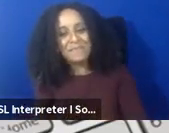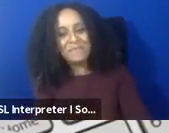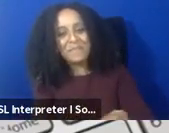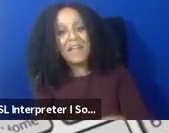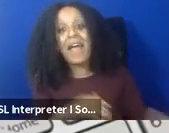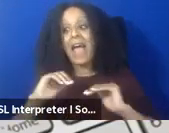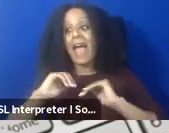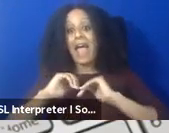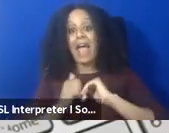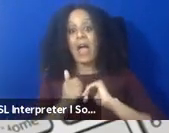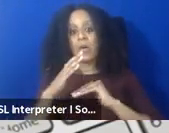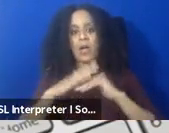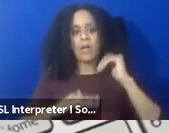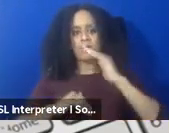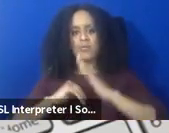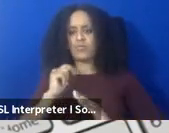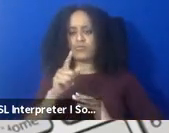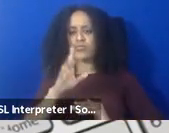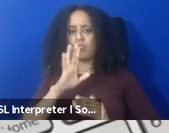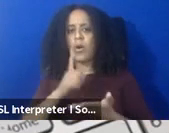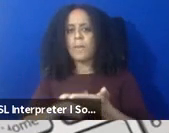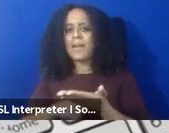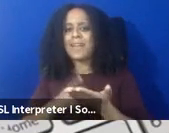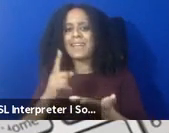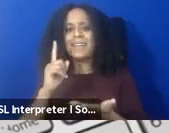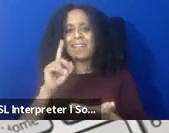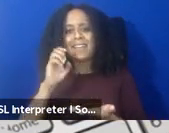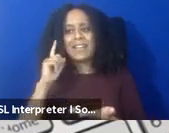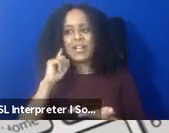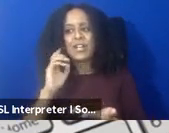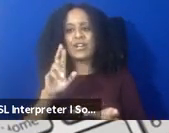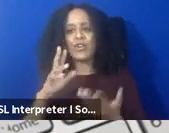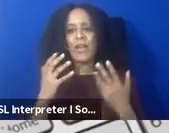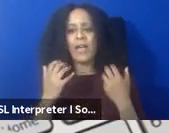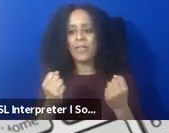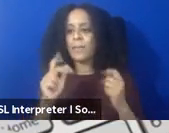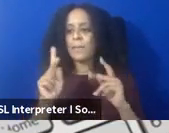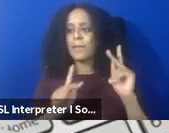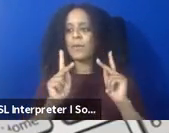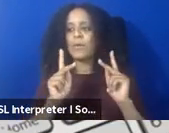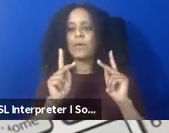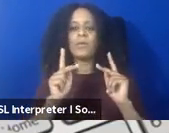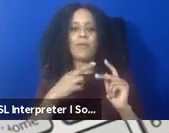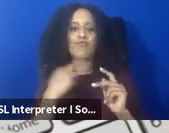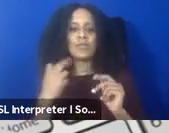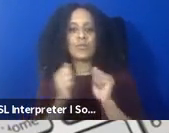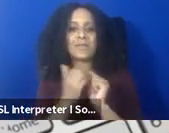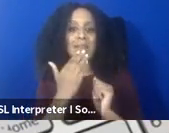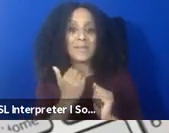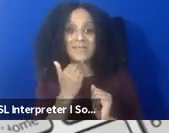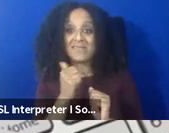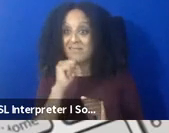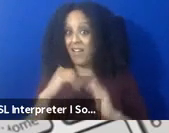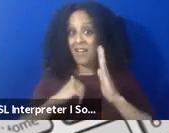So how comfortable are you talking about ear health with people with diabetes or those at risk for diabetes? Not at all